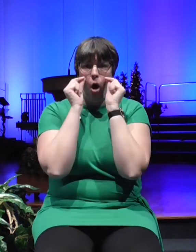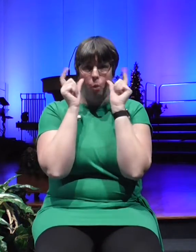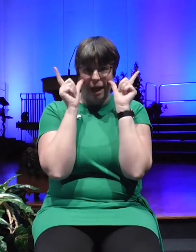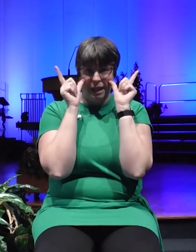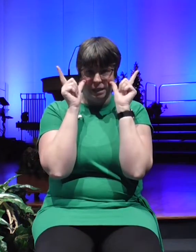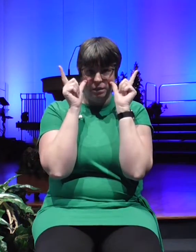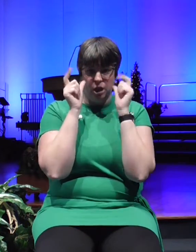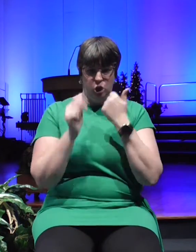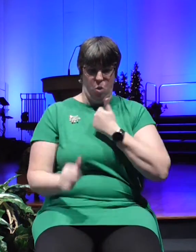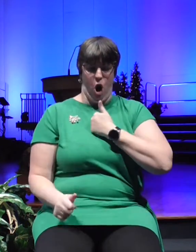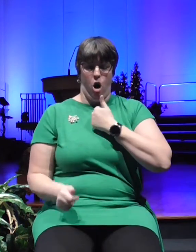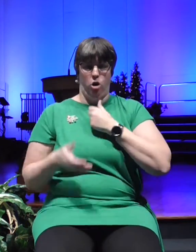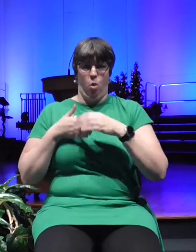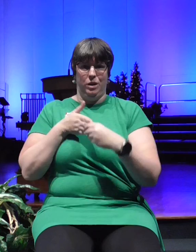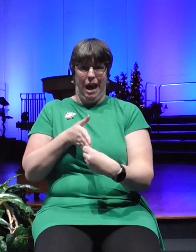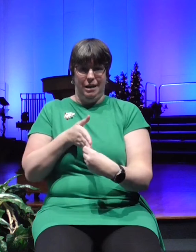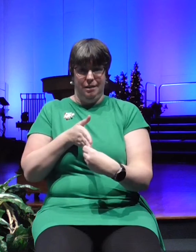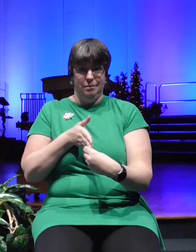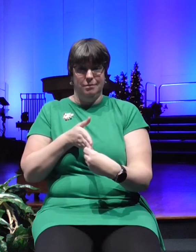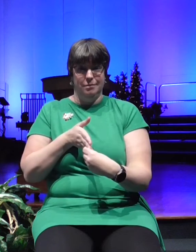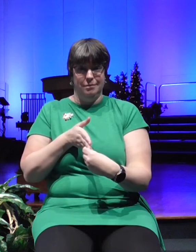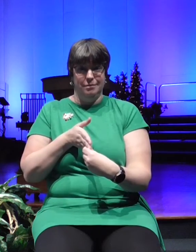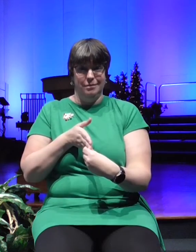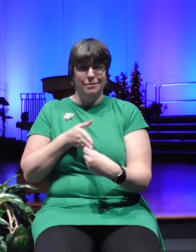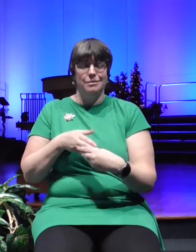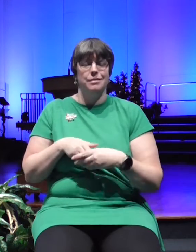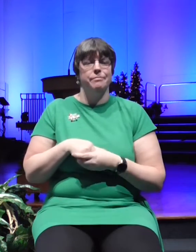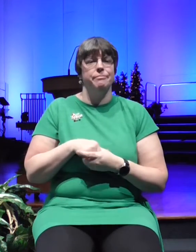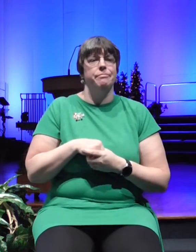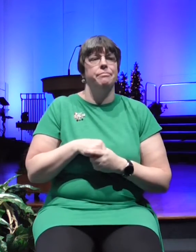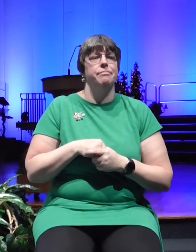Stay awakened to our own guidance.